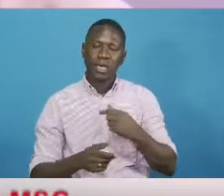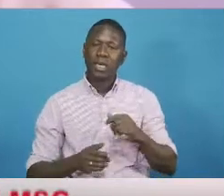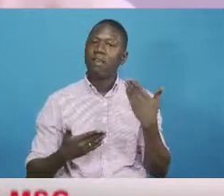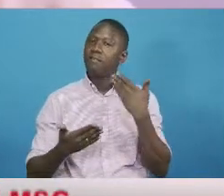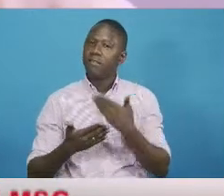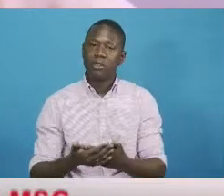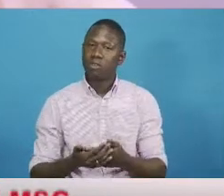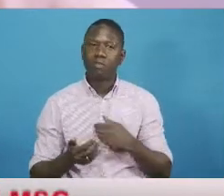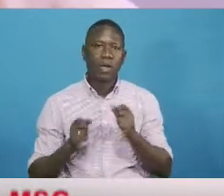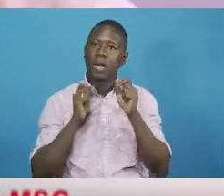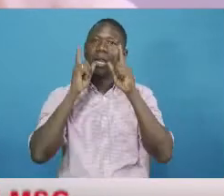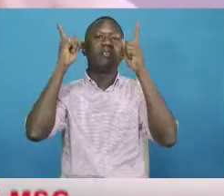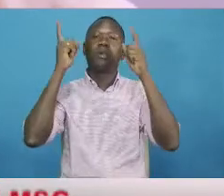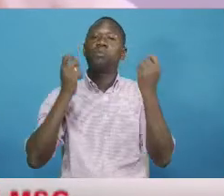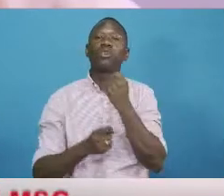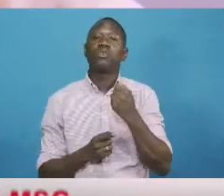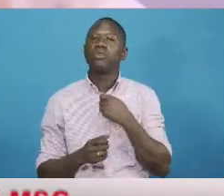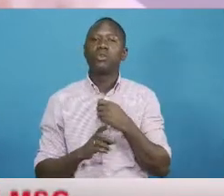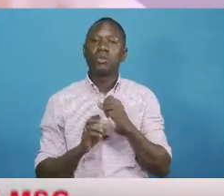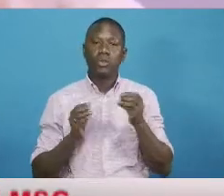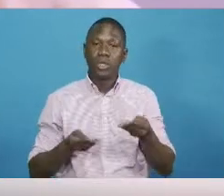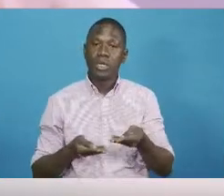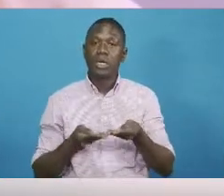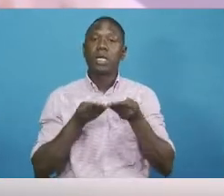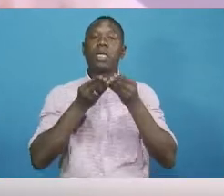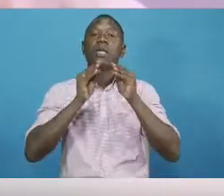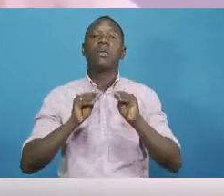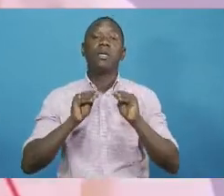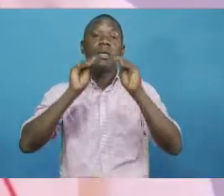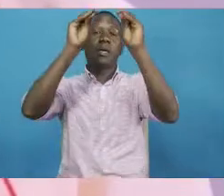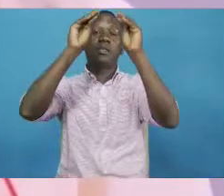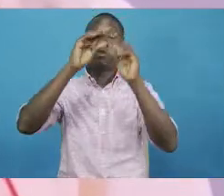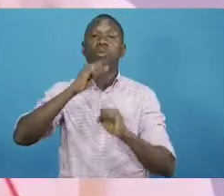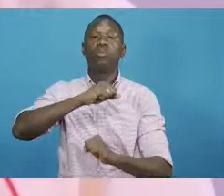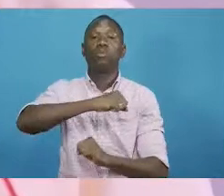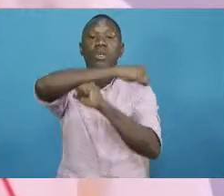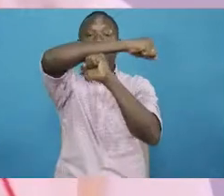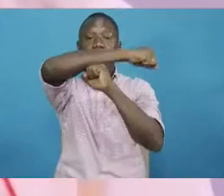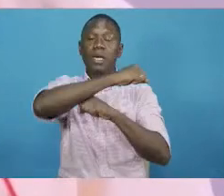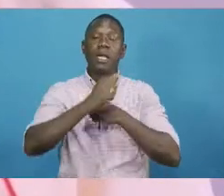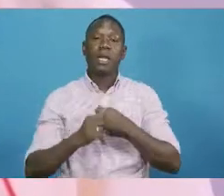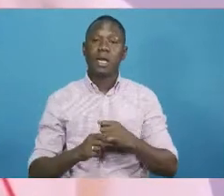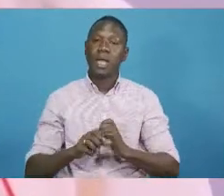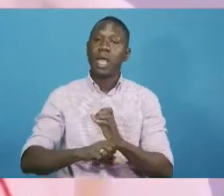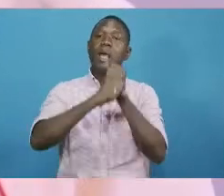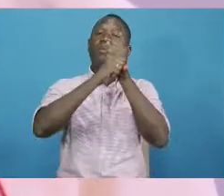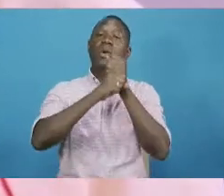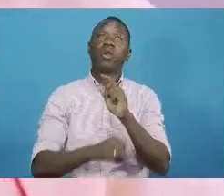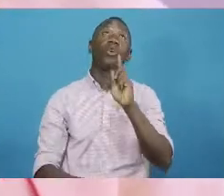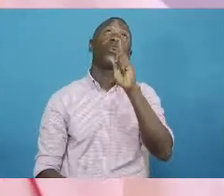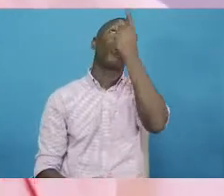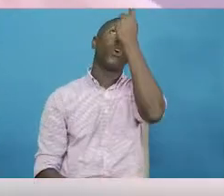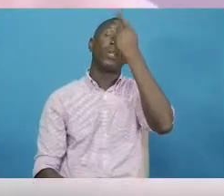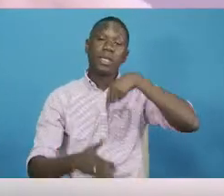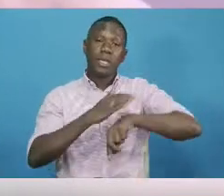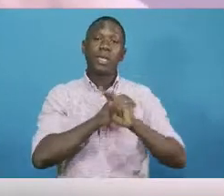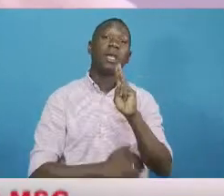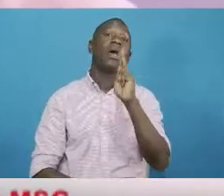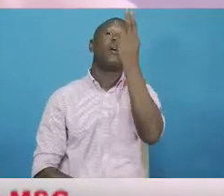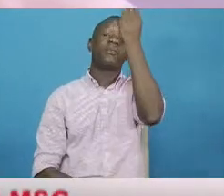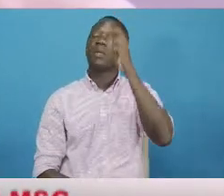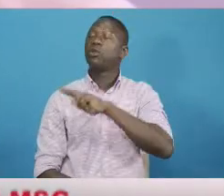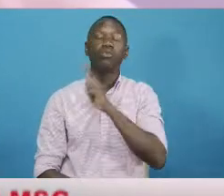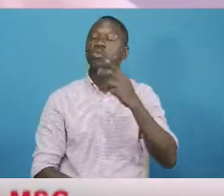she was raised, protected, and glorified by God in heaven. So there was no moment in